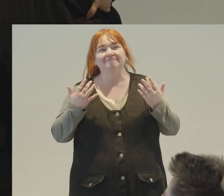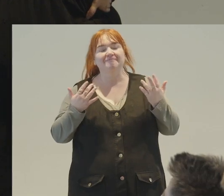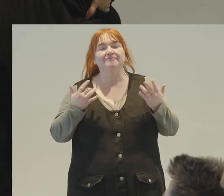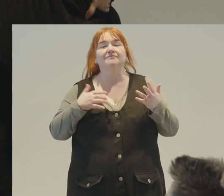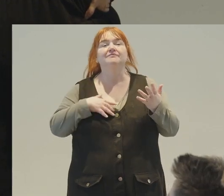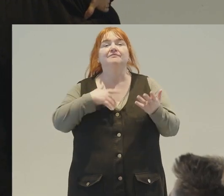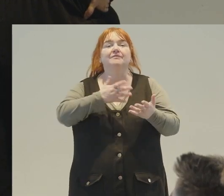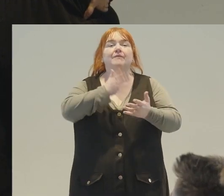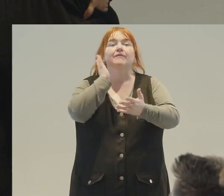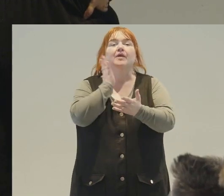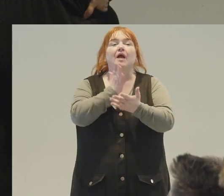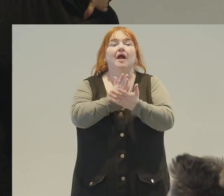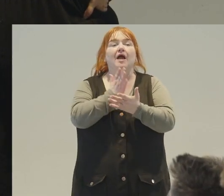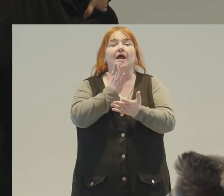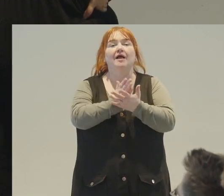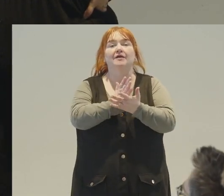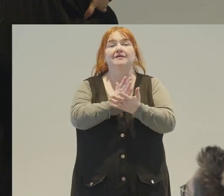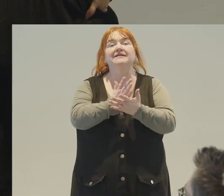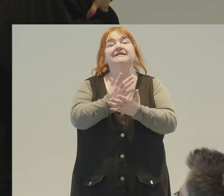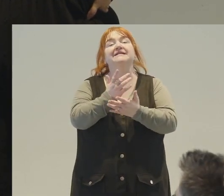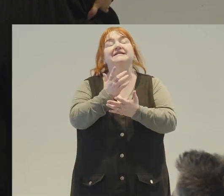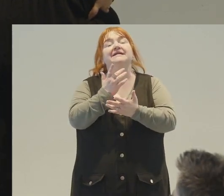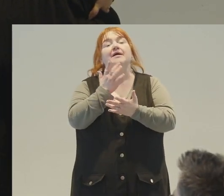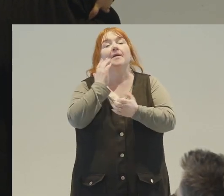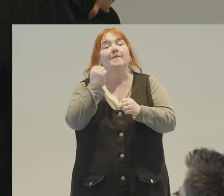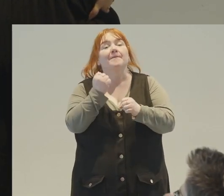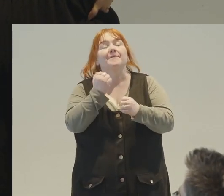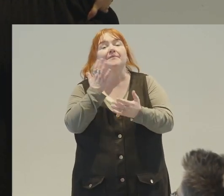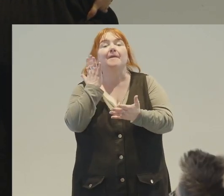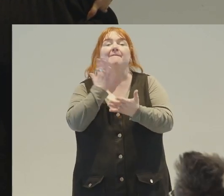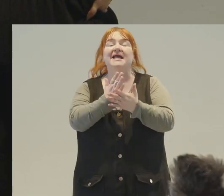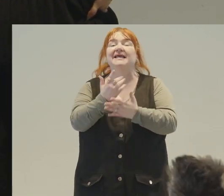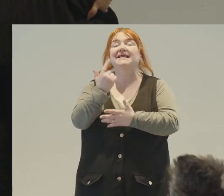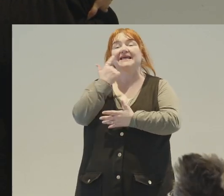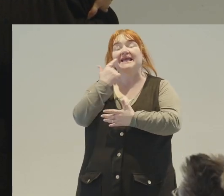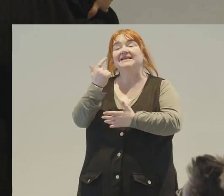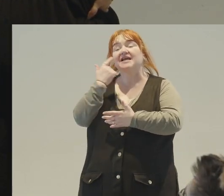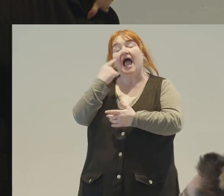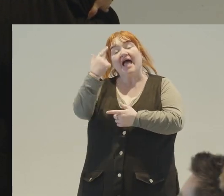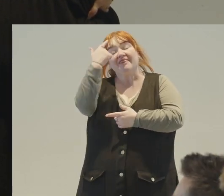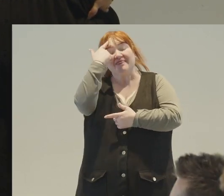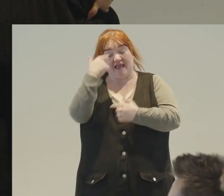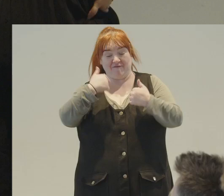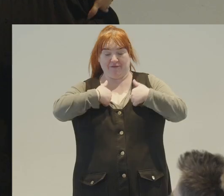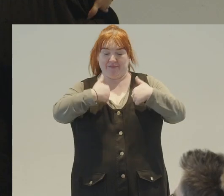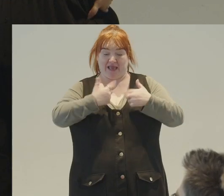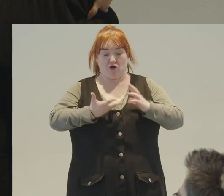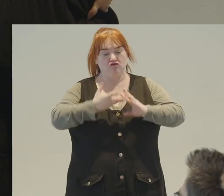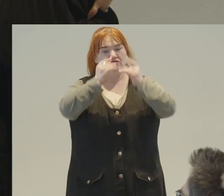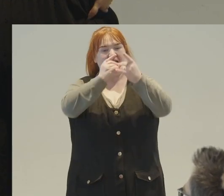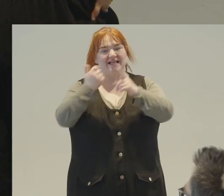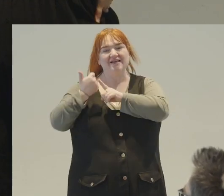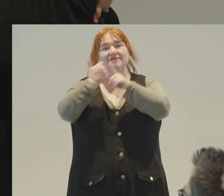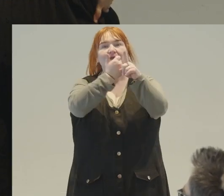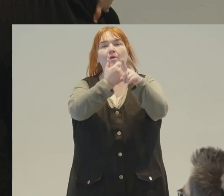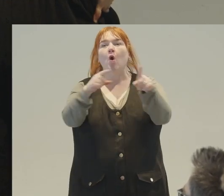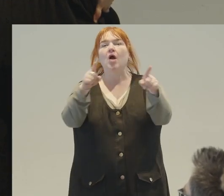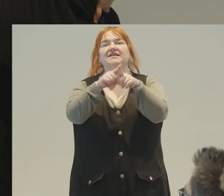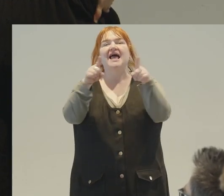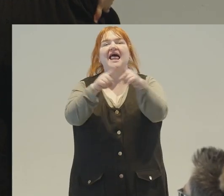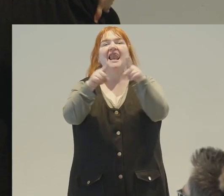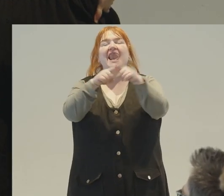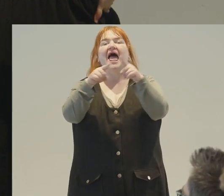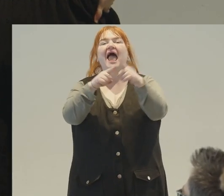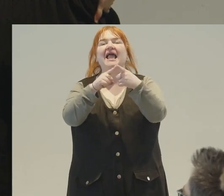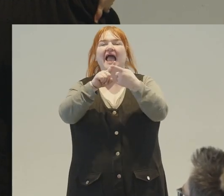to make it a lot easier is to do like a metaphor. So I think creative support is kind of like an anchor. So it's like they're just